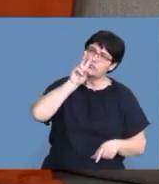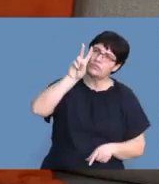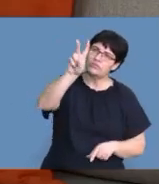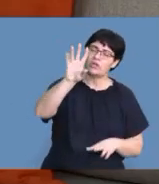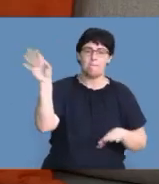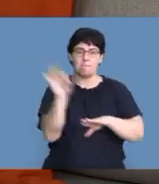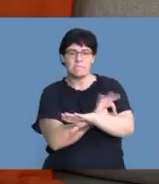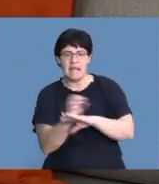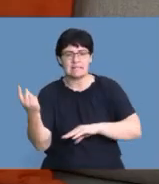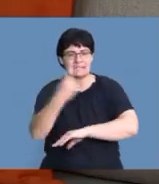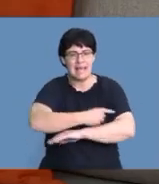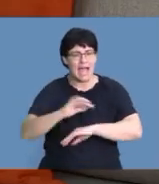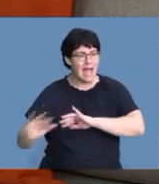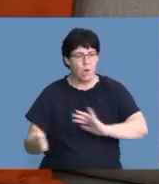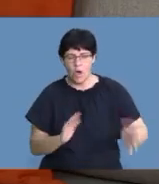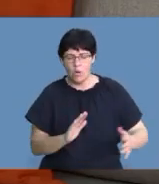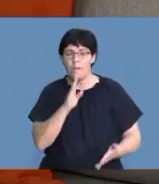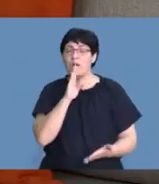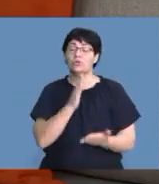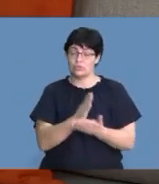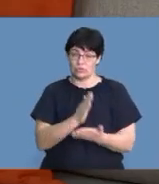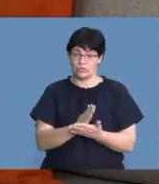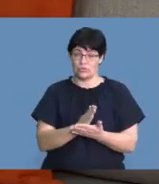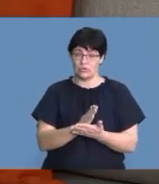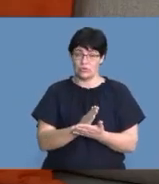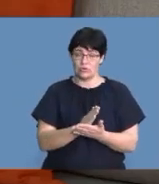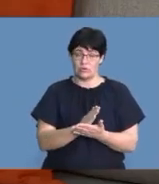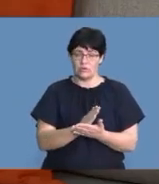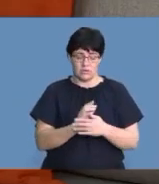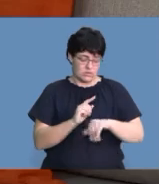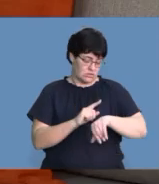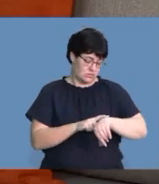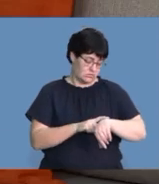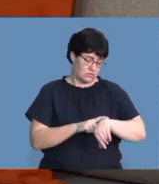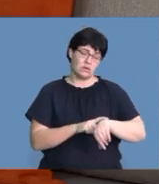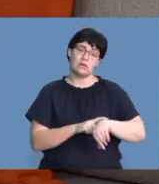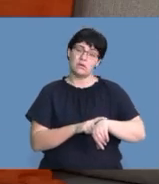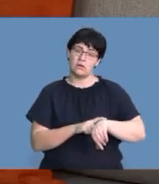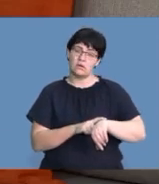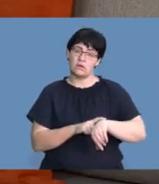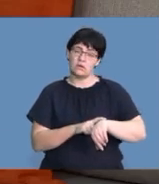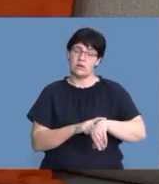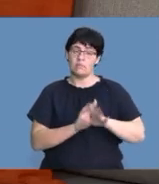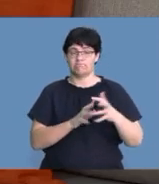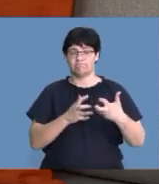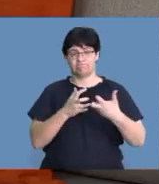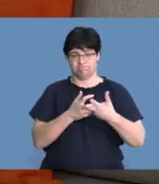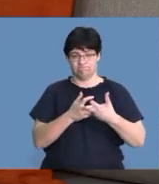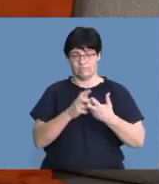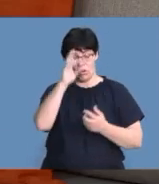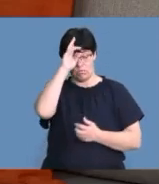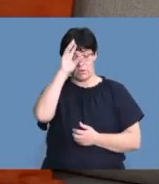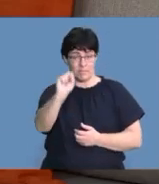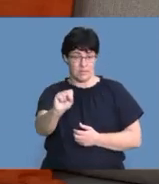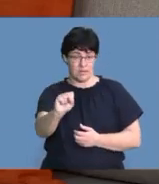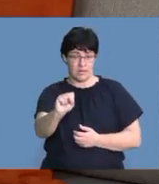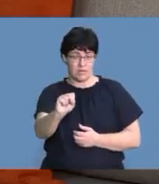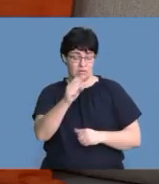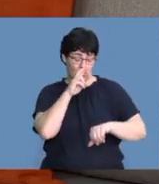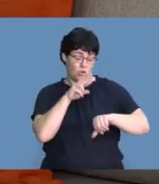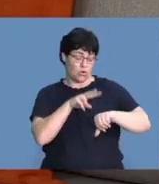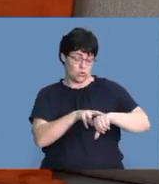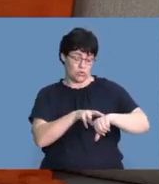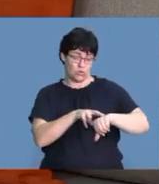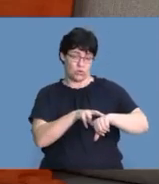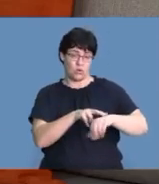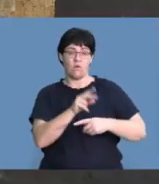the way that you're planning your day. Make sure that you look at your watches and you reminded every